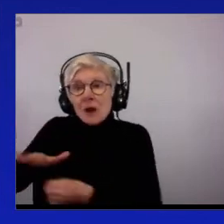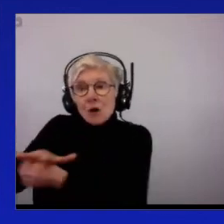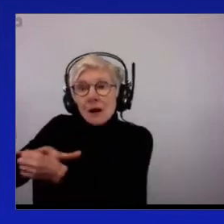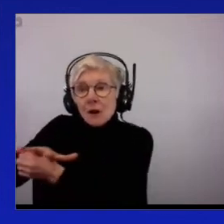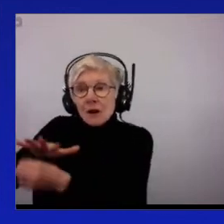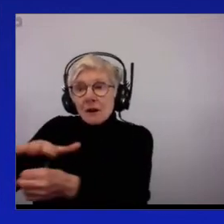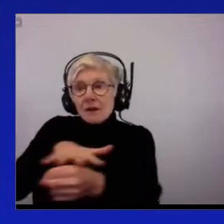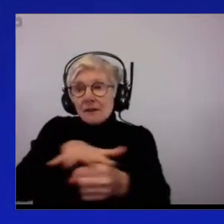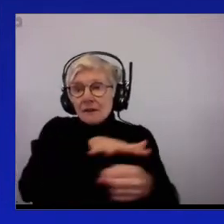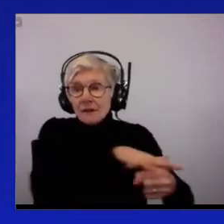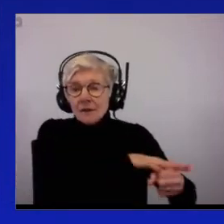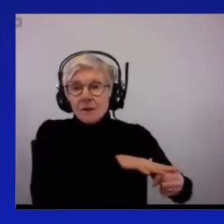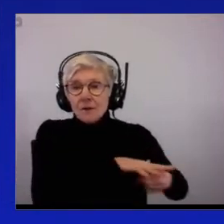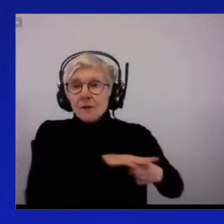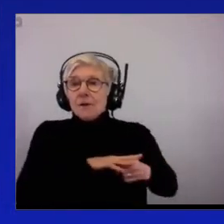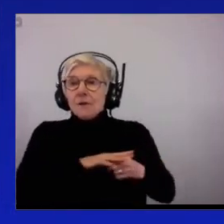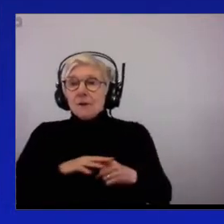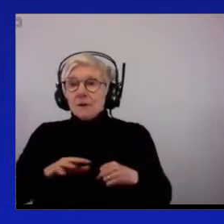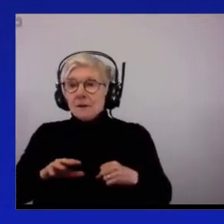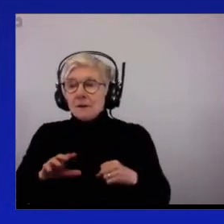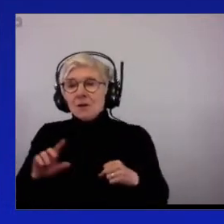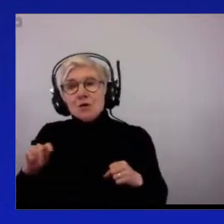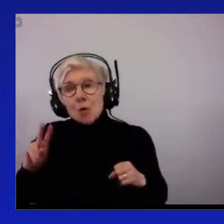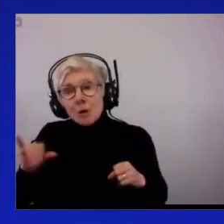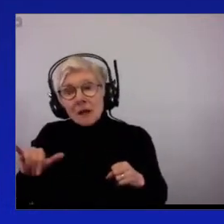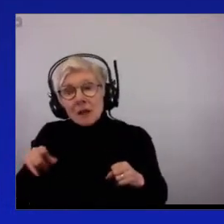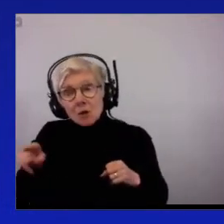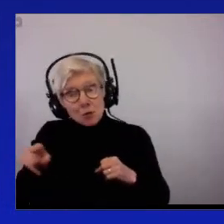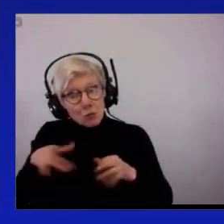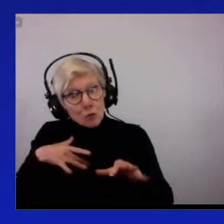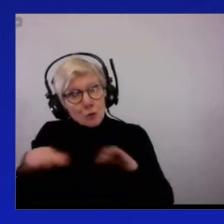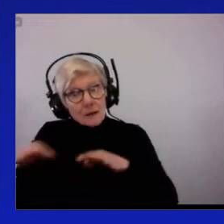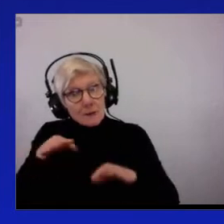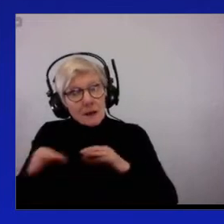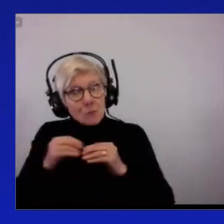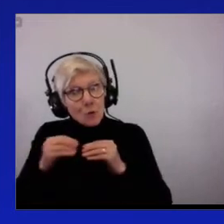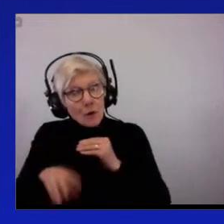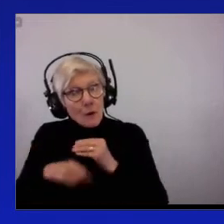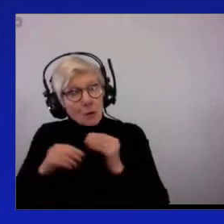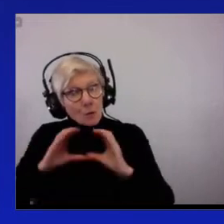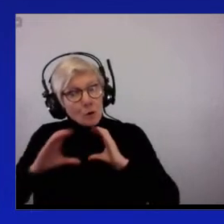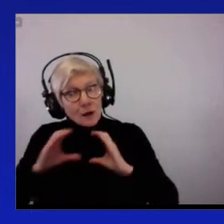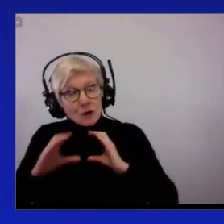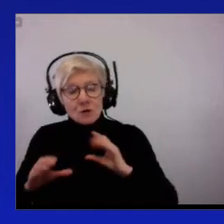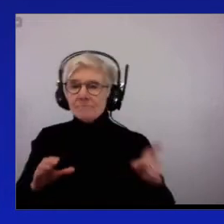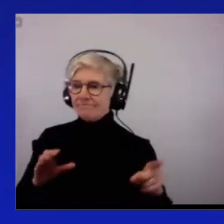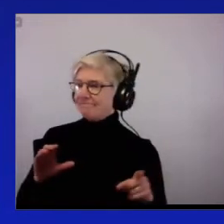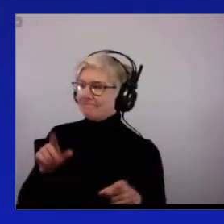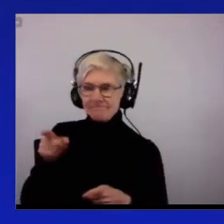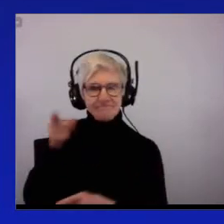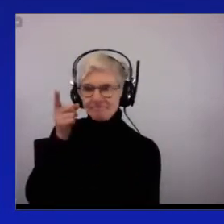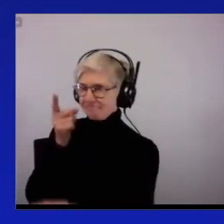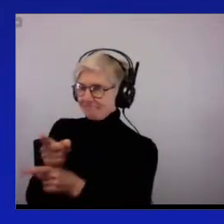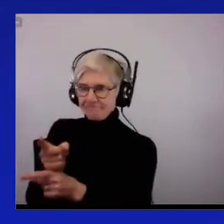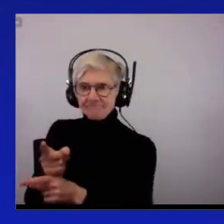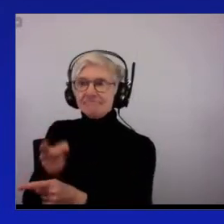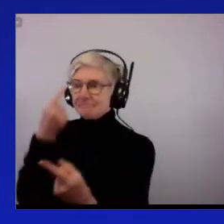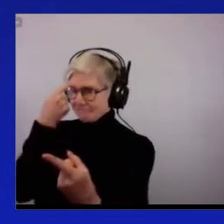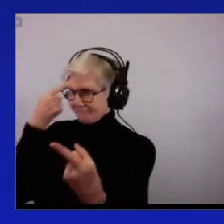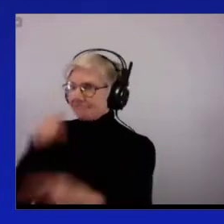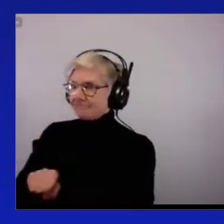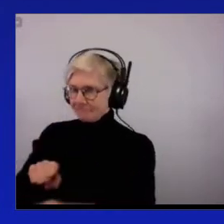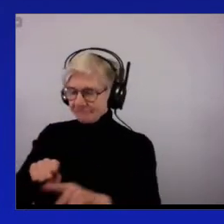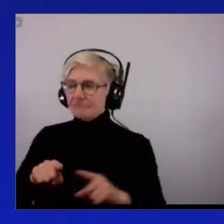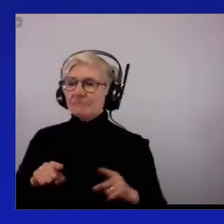I'm not sure if Mr. DiMonte wants to elaborate any further. No, I think it, as Dr. Etches said,